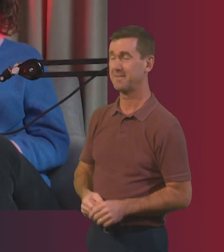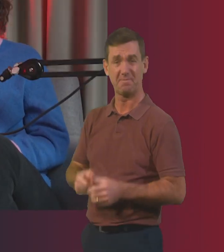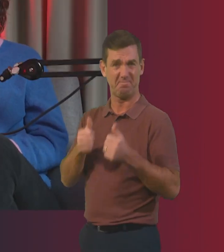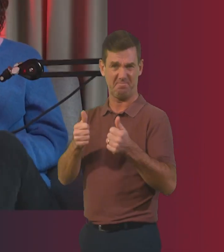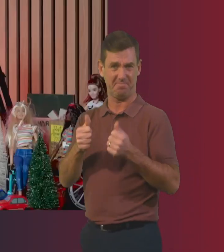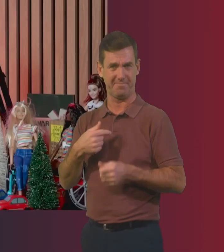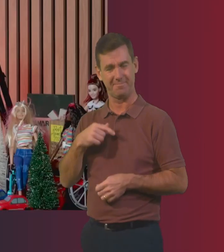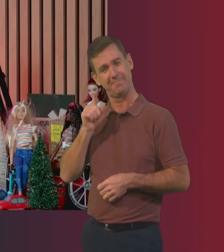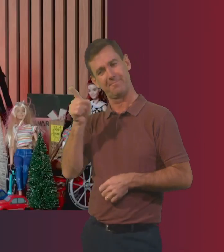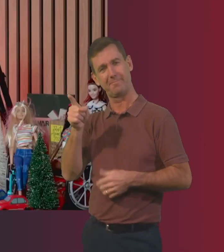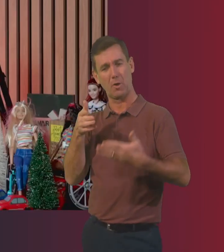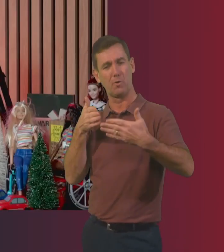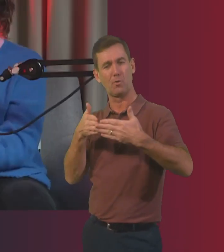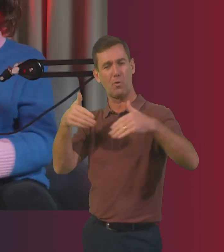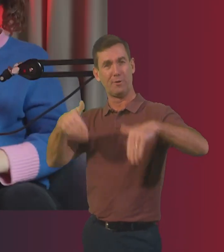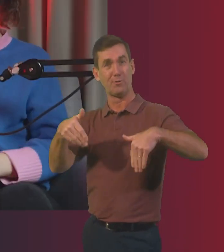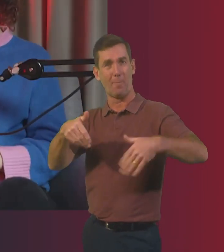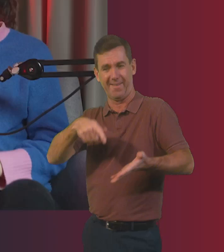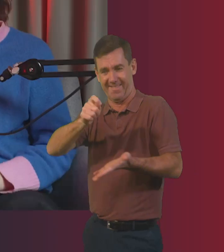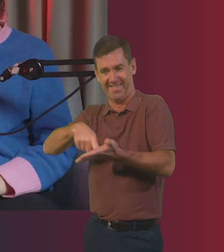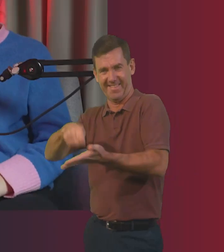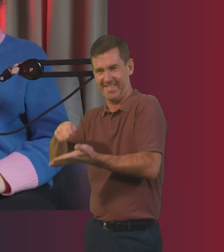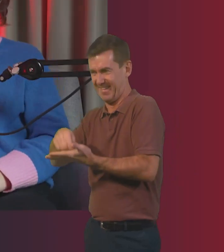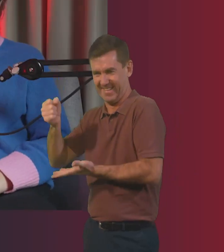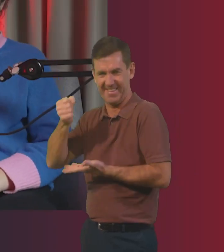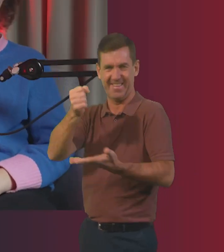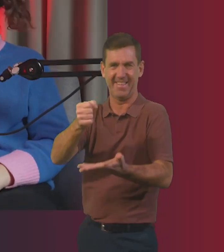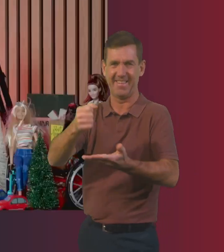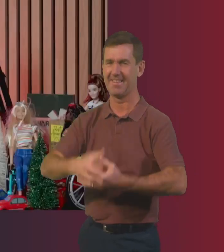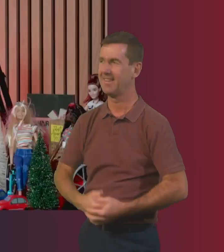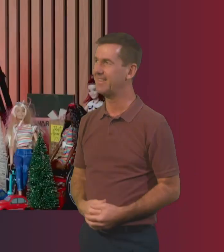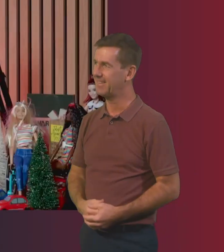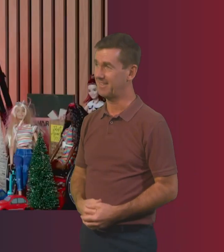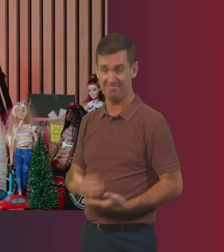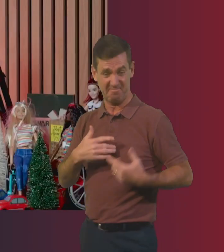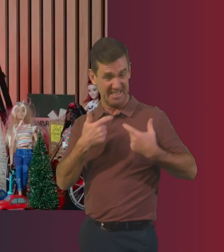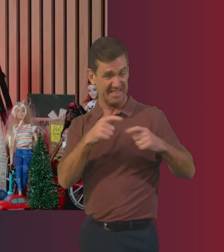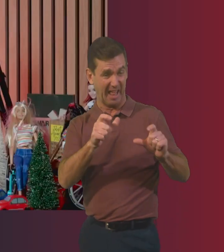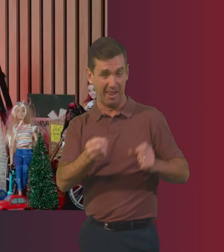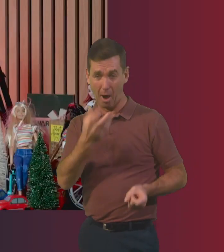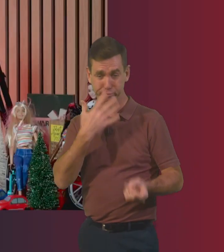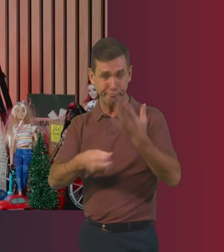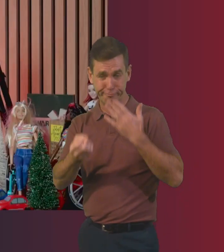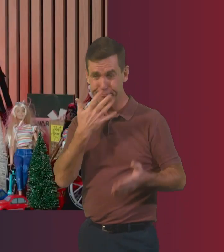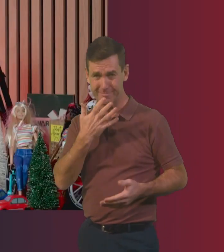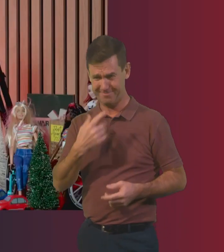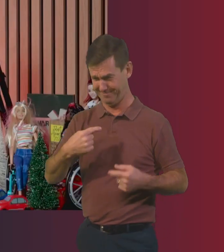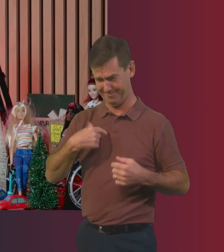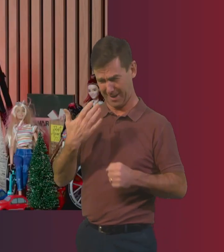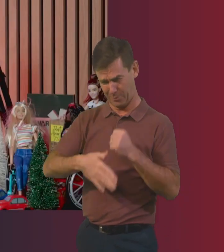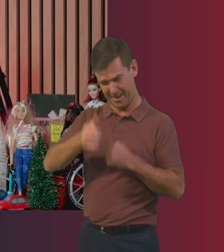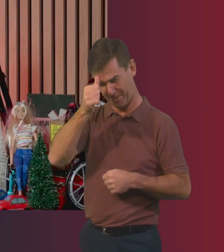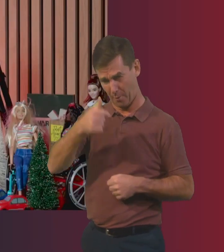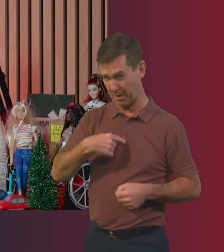corner shop on the way. Yeah, oh no. Oh my goodness. Carrot cake. I still love it. I'm so gullible. I would probably not even. I'd be like, oh my God,